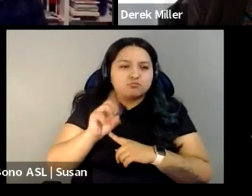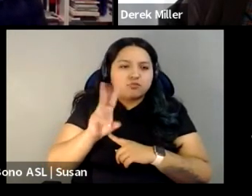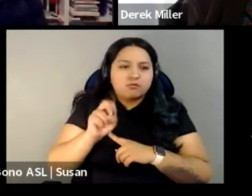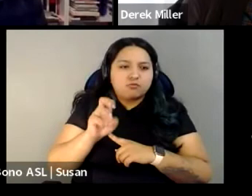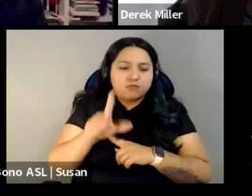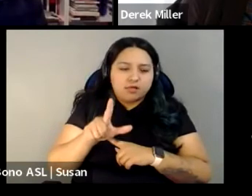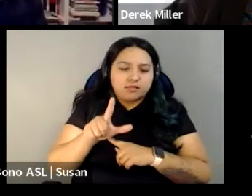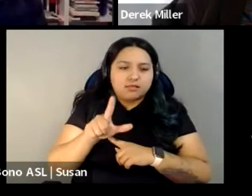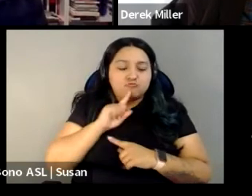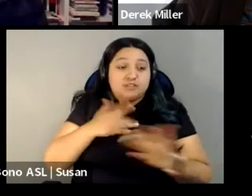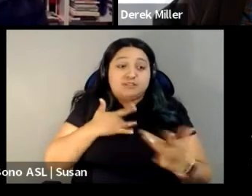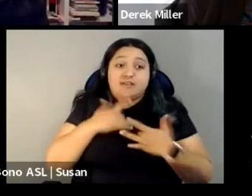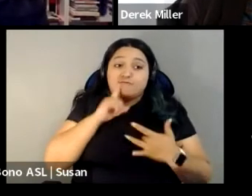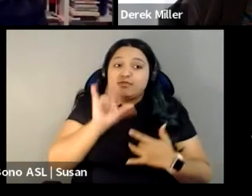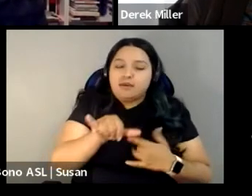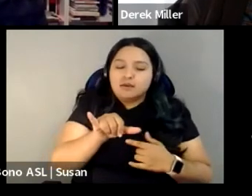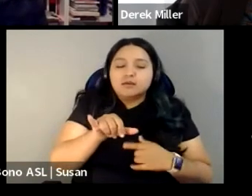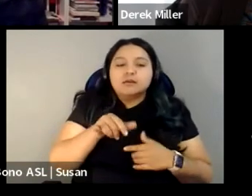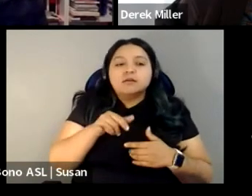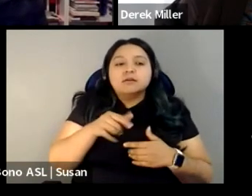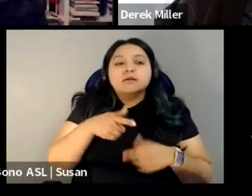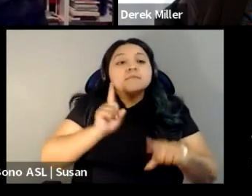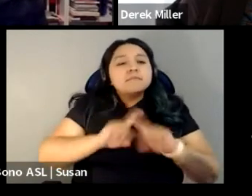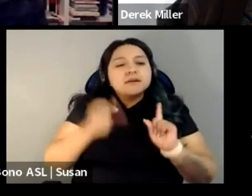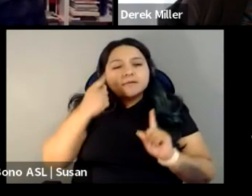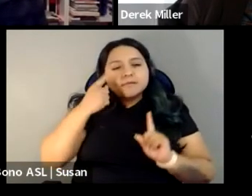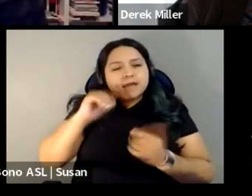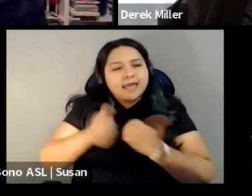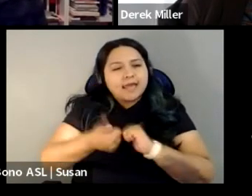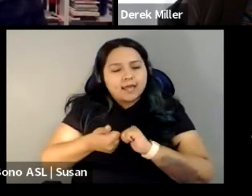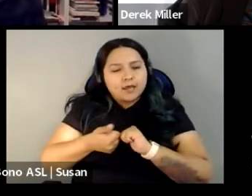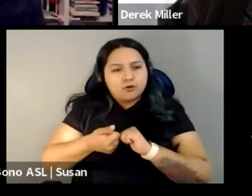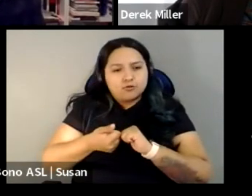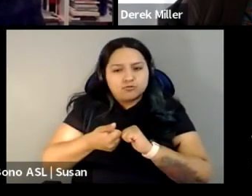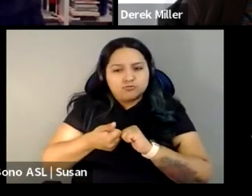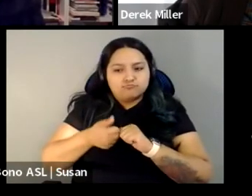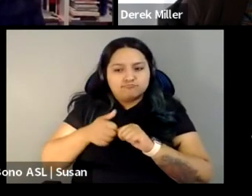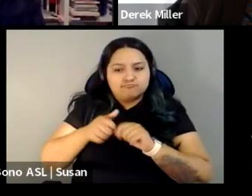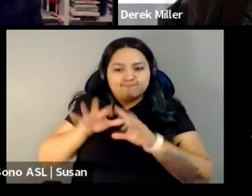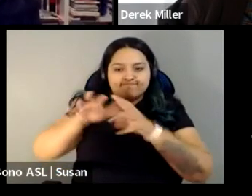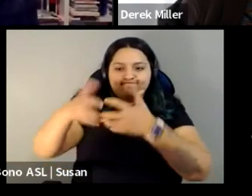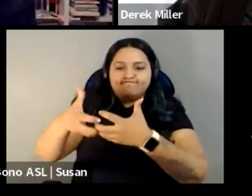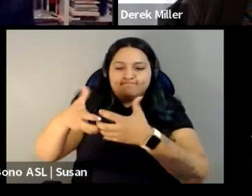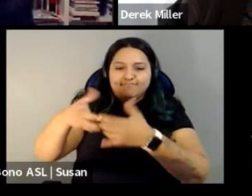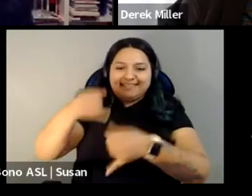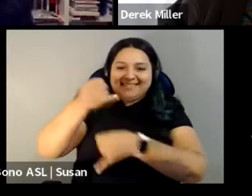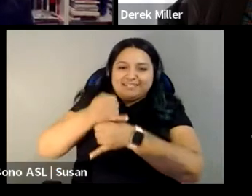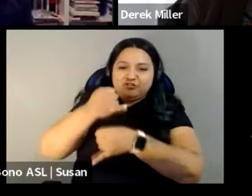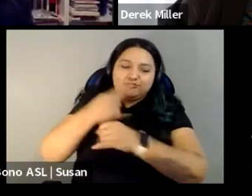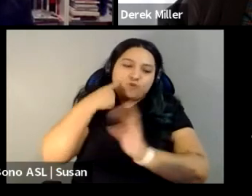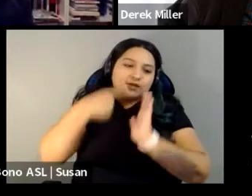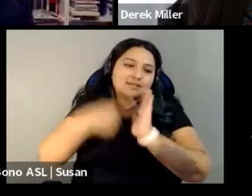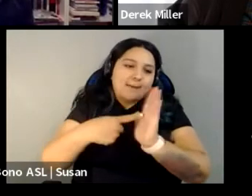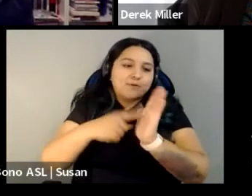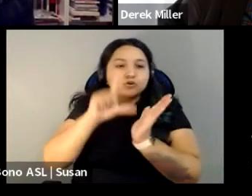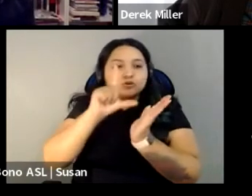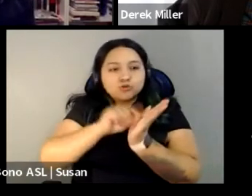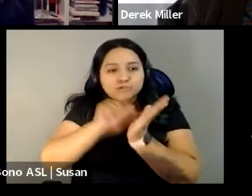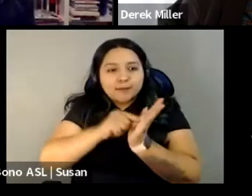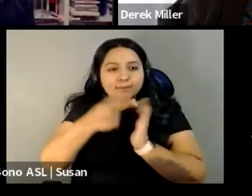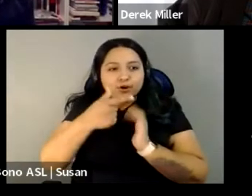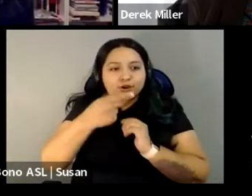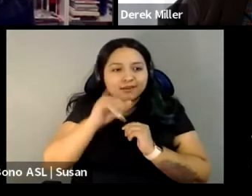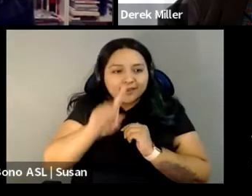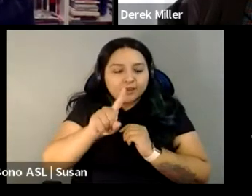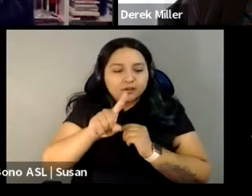But for how these mediating institutions, here I'm thinking the Newspaper Guild and the Dramatists Guild and